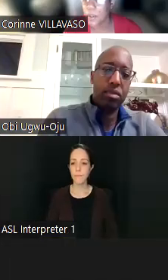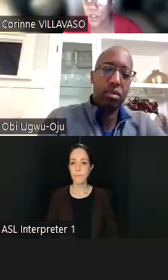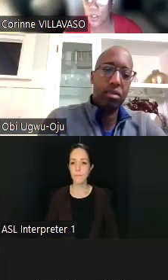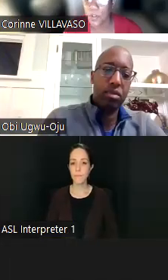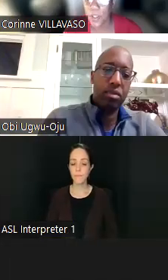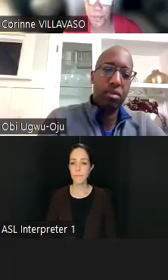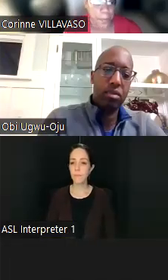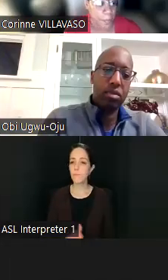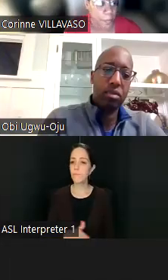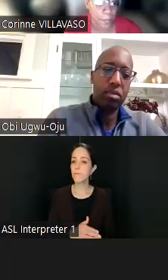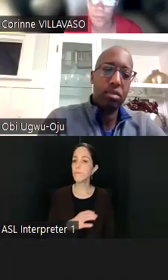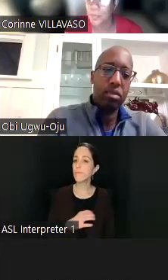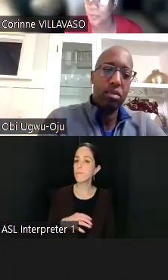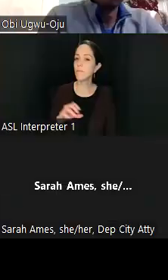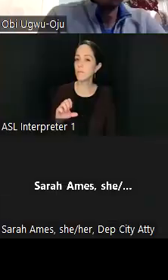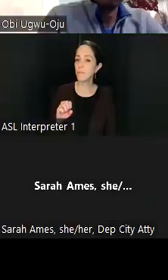Commissioner Sophia?